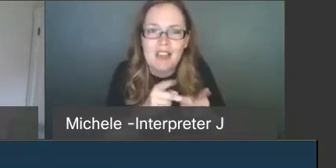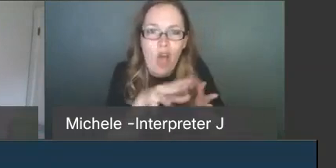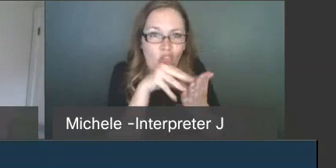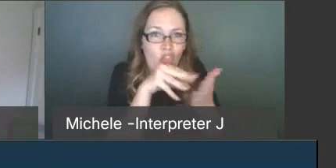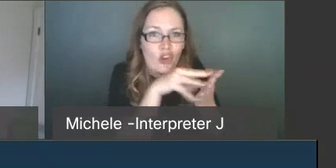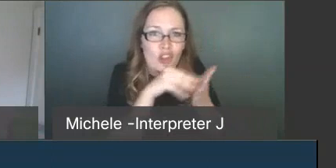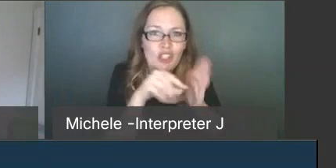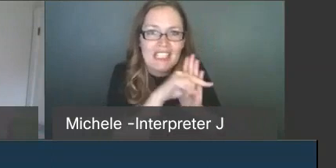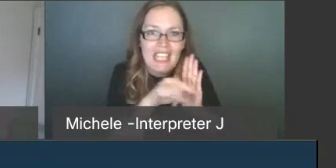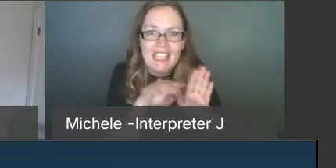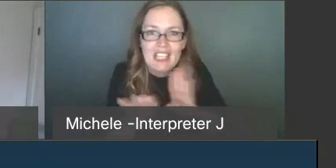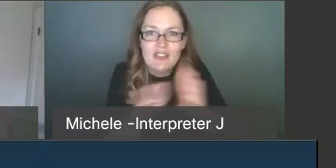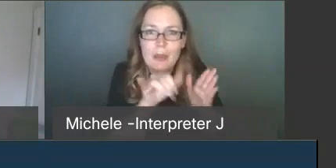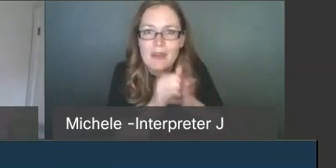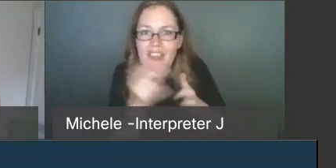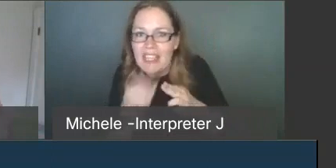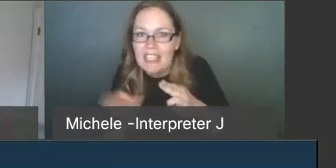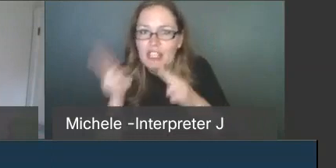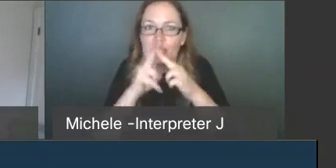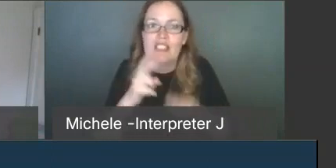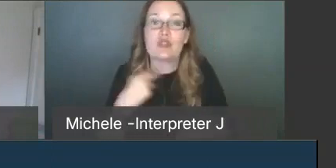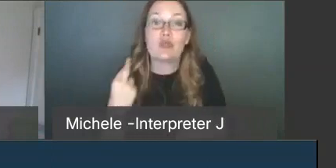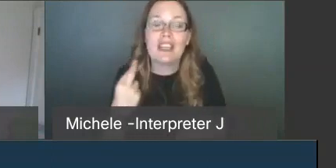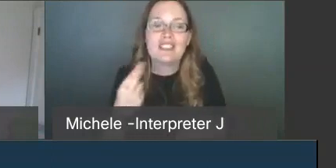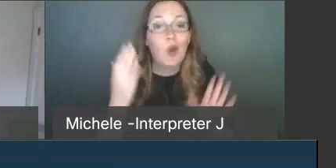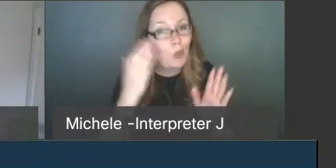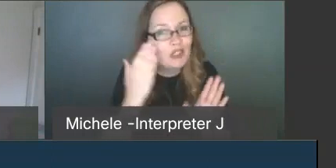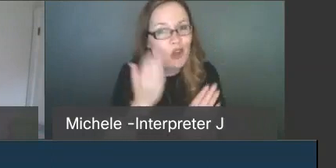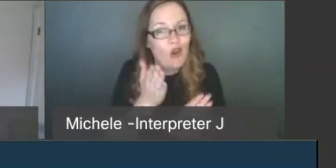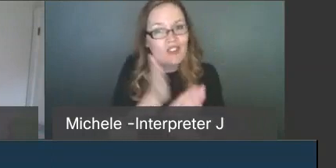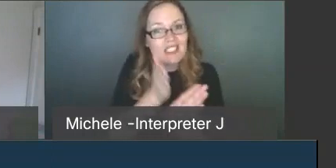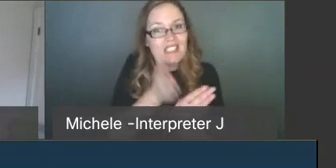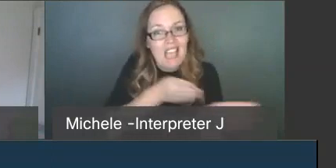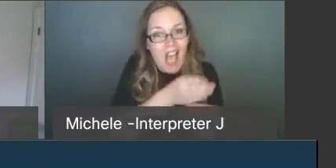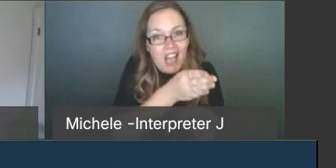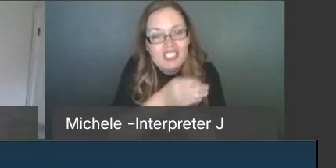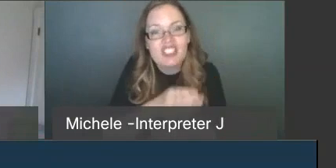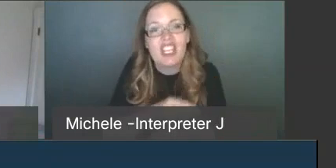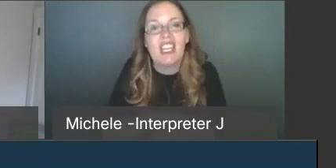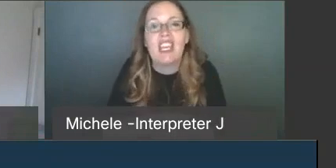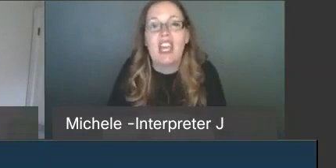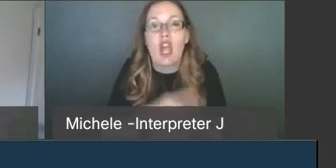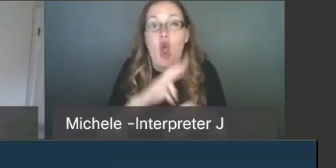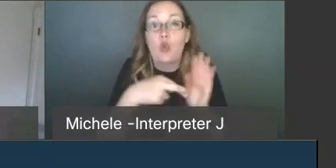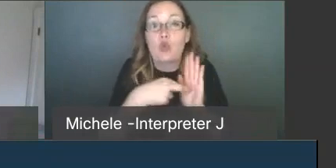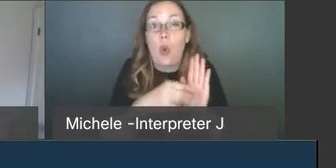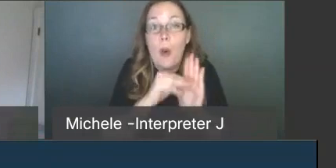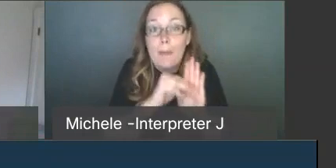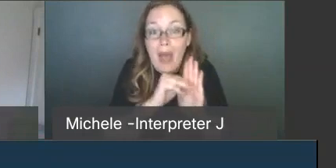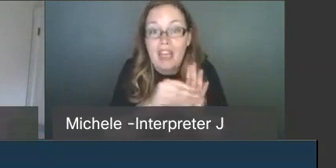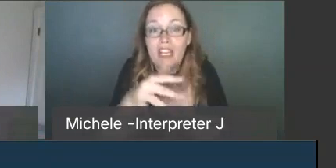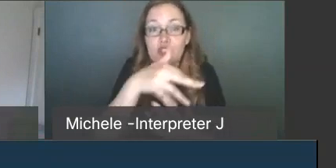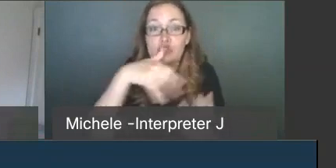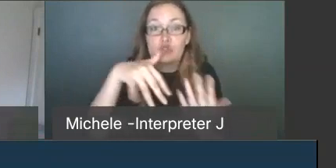their risk. What we know in psychology and in other disciplines is that role modeling and social learning is one of the